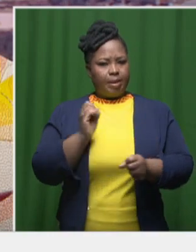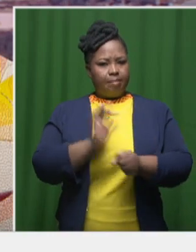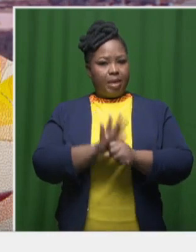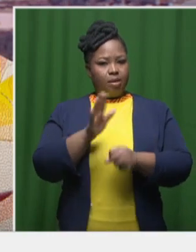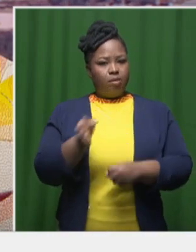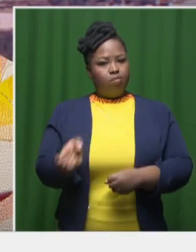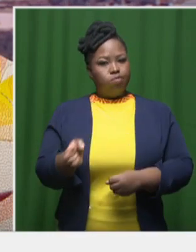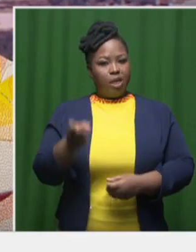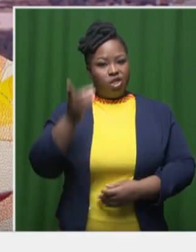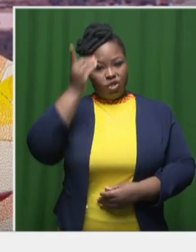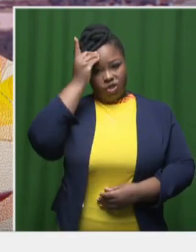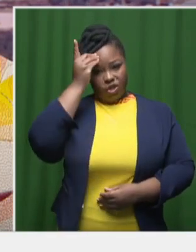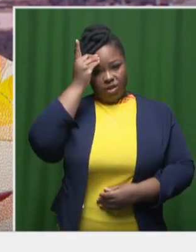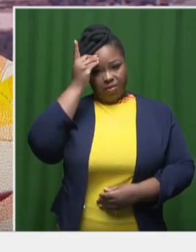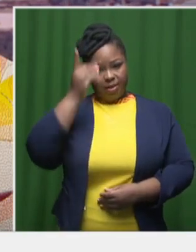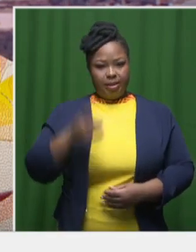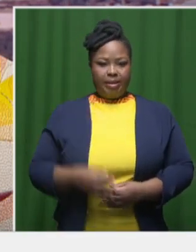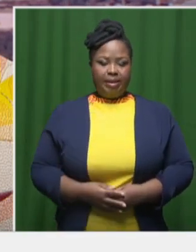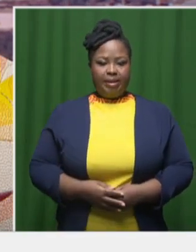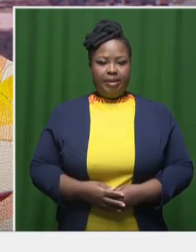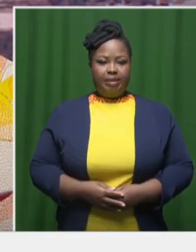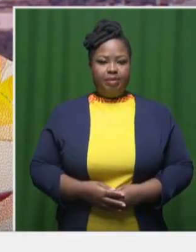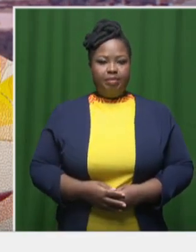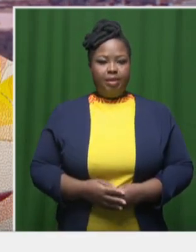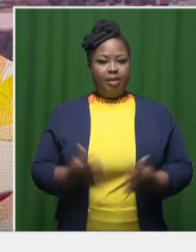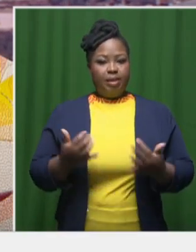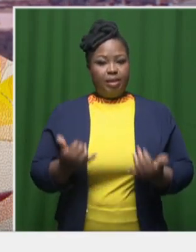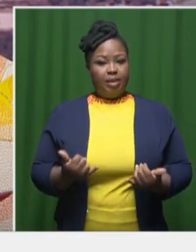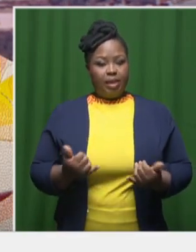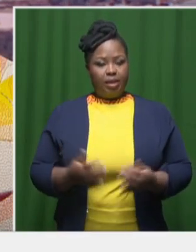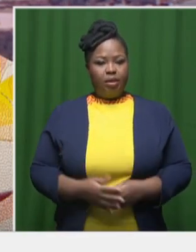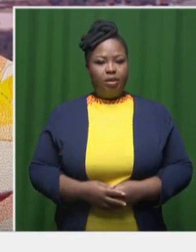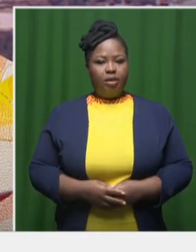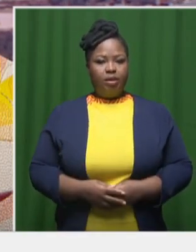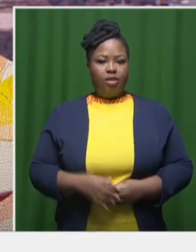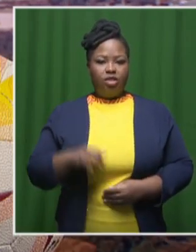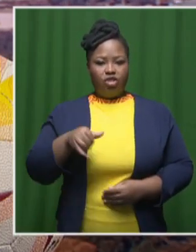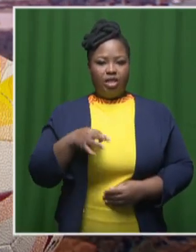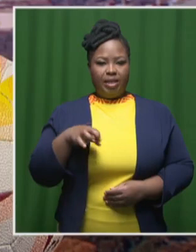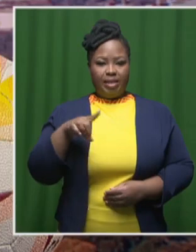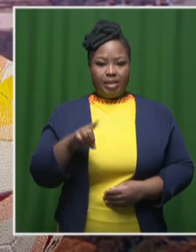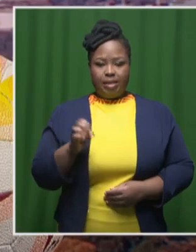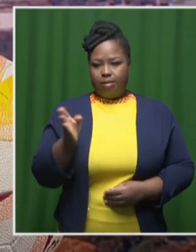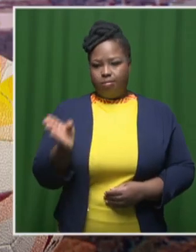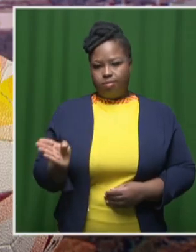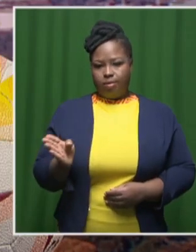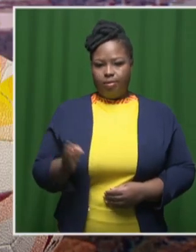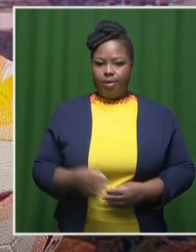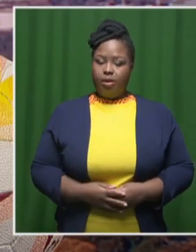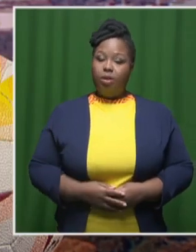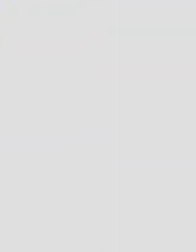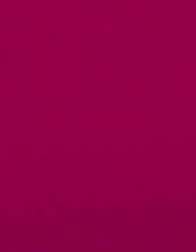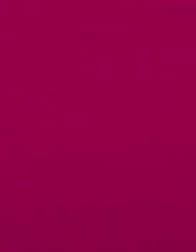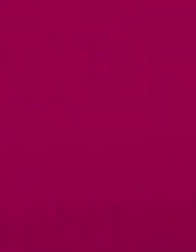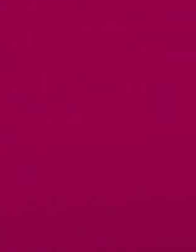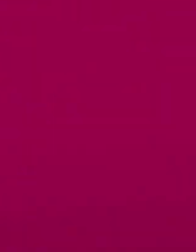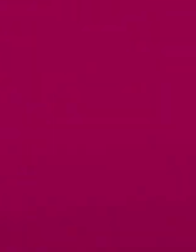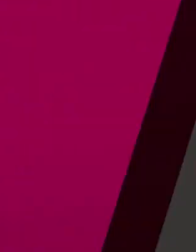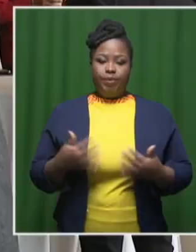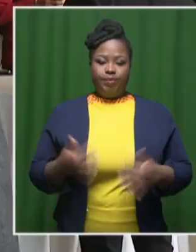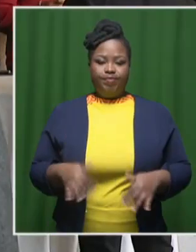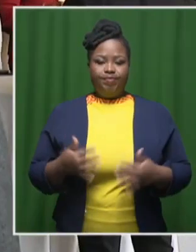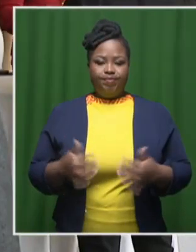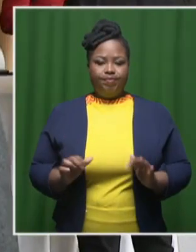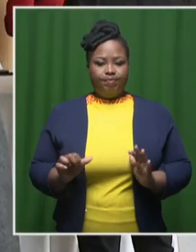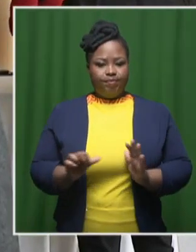on Durban and its eThekwini metro. So Jayed Paulse is there. Jayed, this is going to be very, very